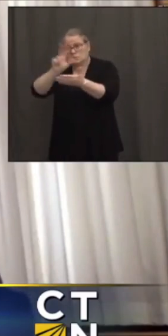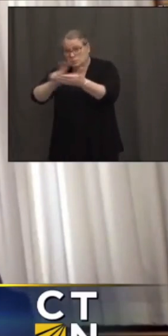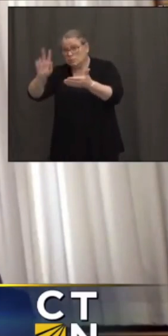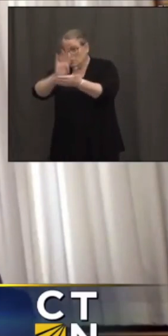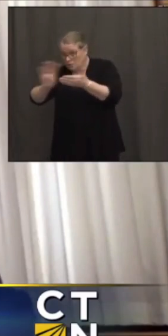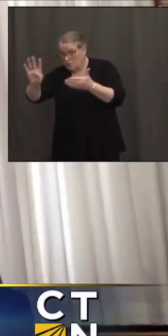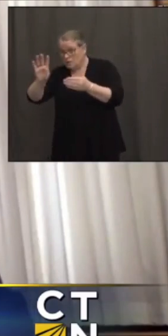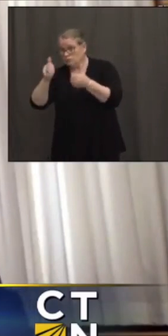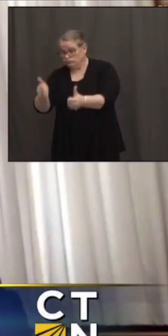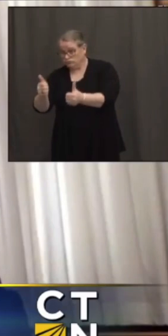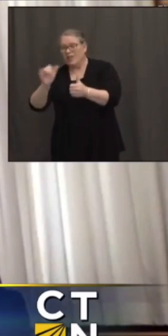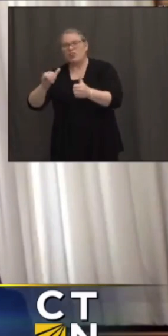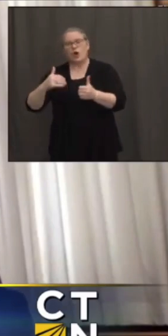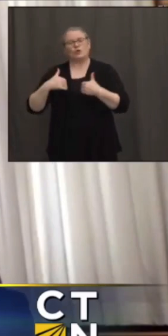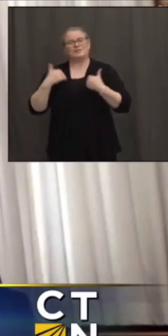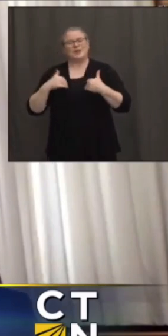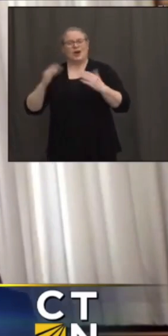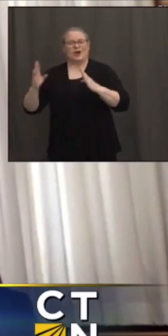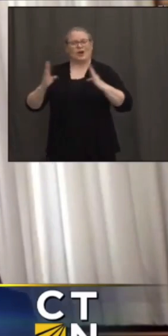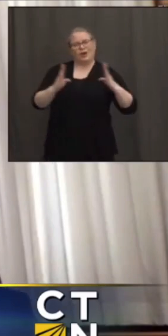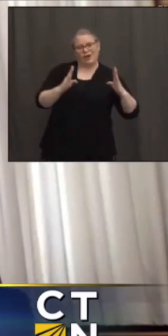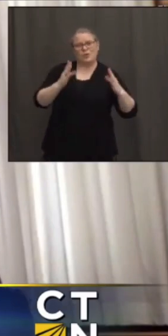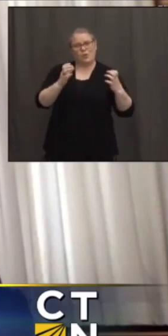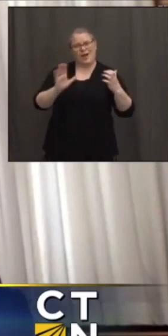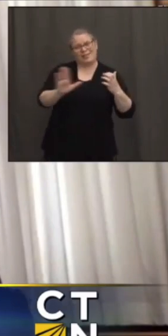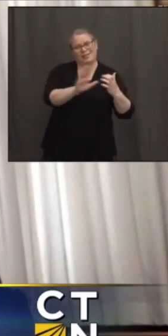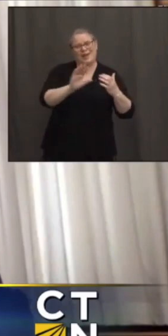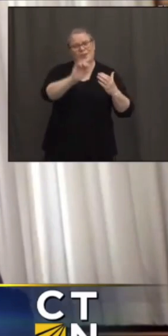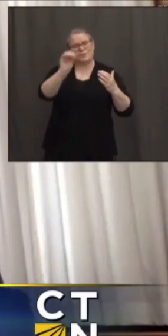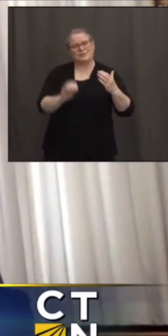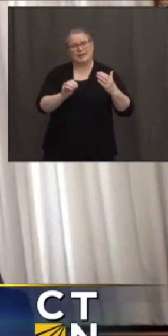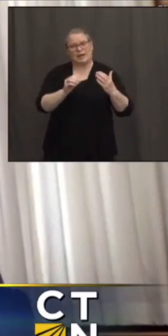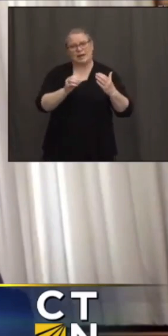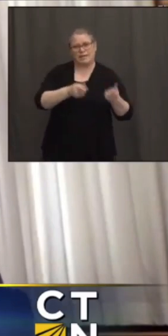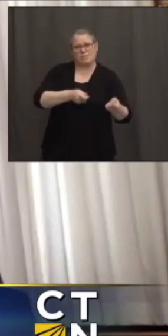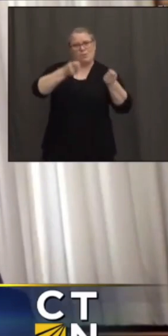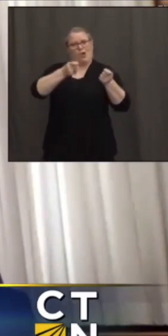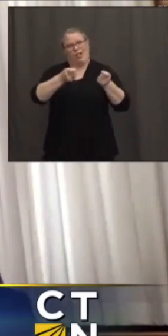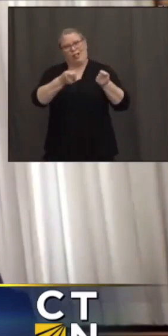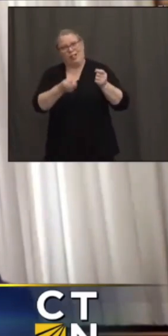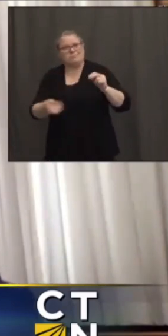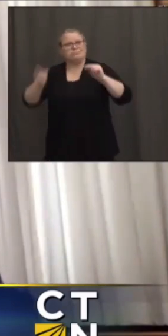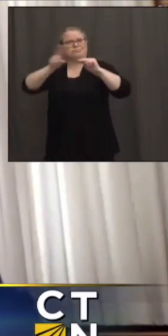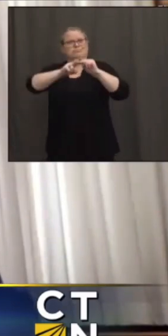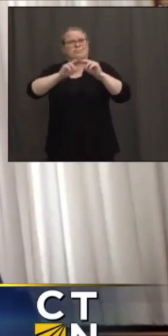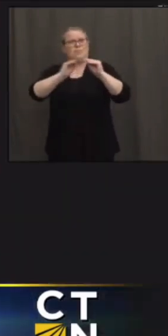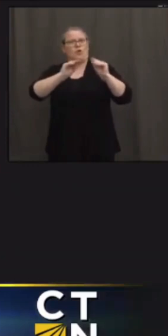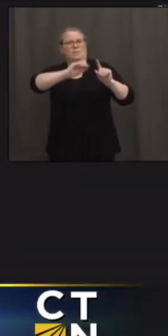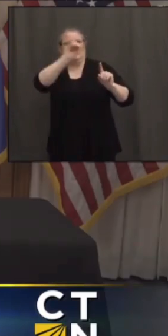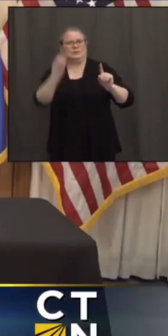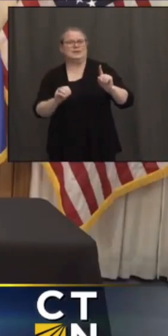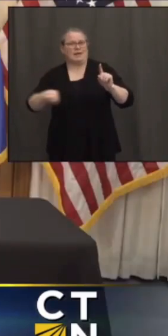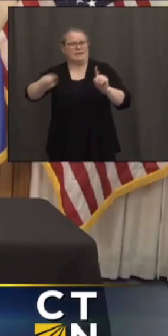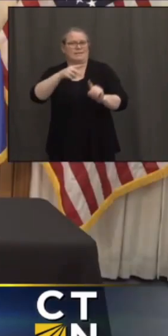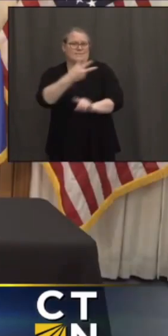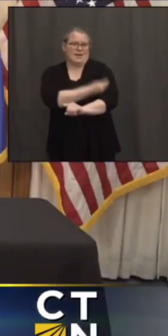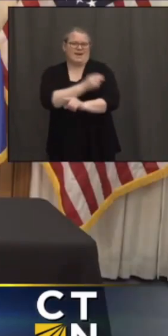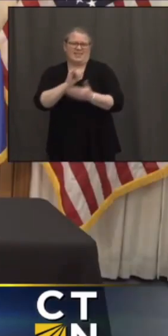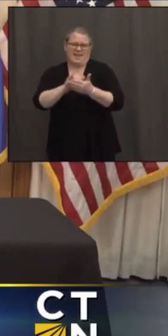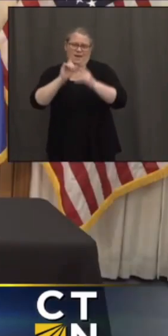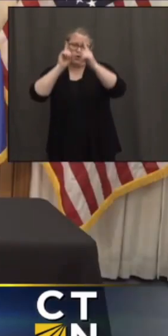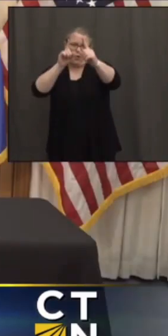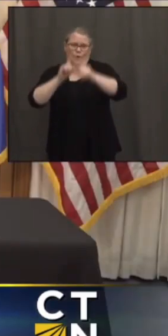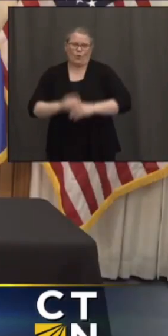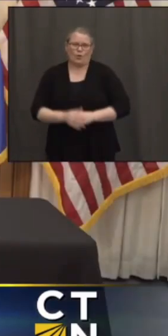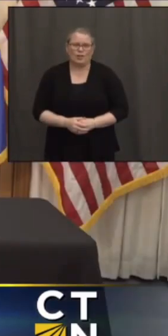get those younger age groups up into the higher percentages as we'd like to see. Okay, and Governor, and